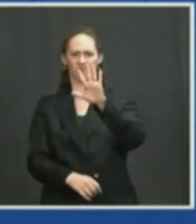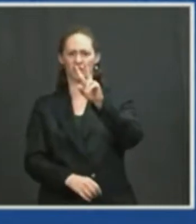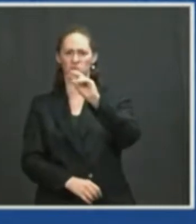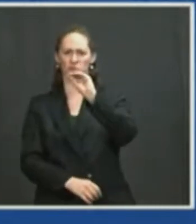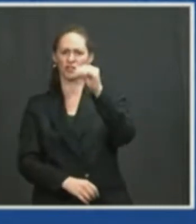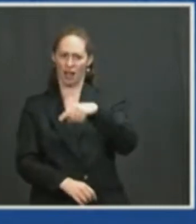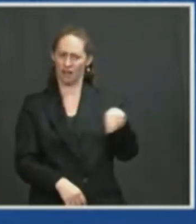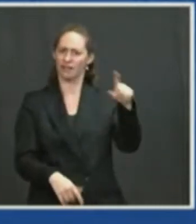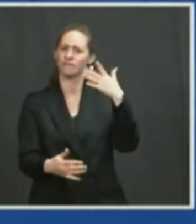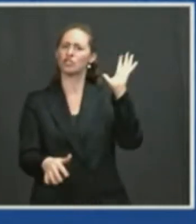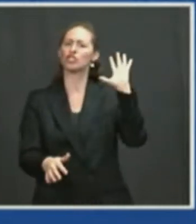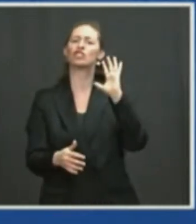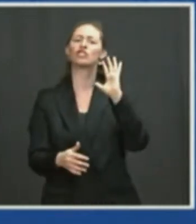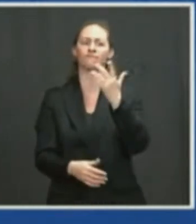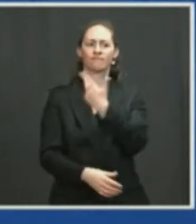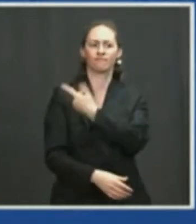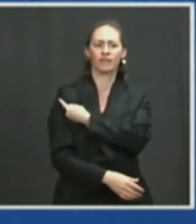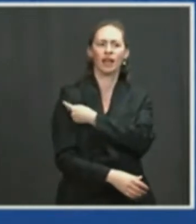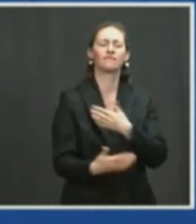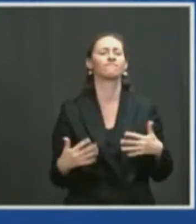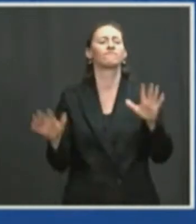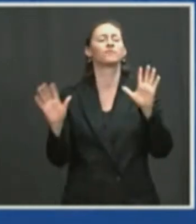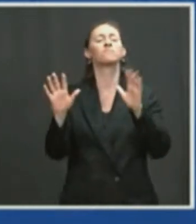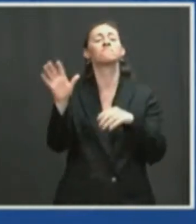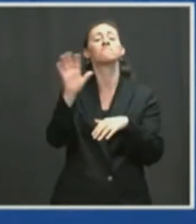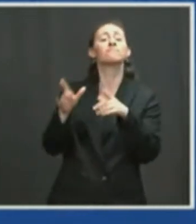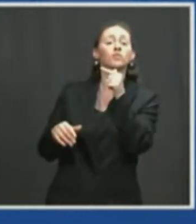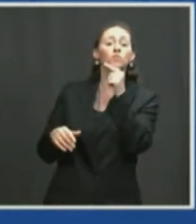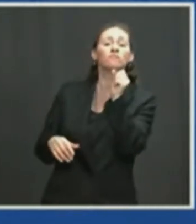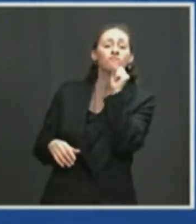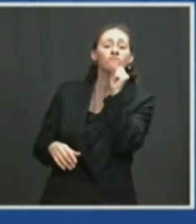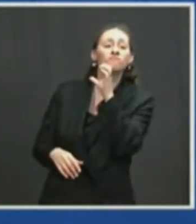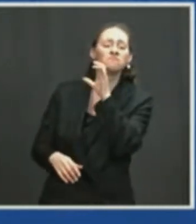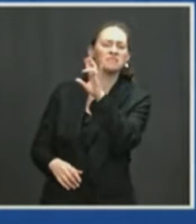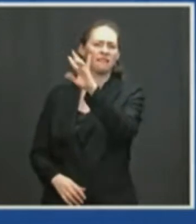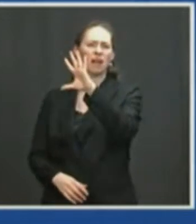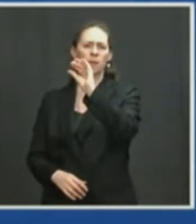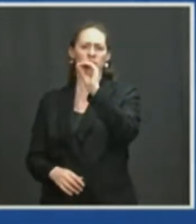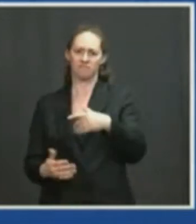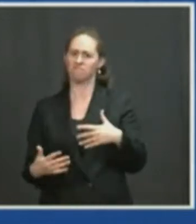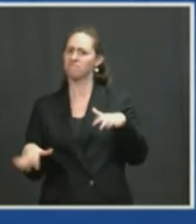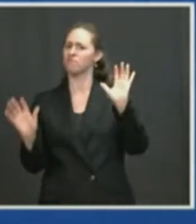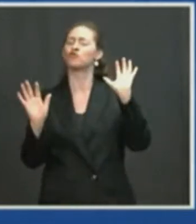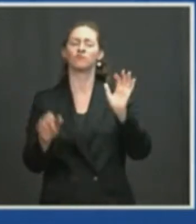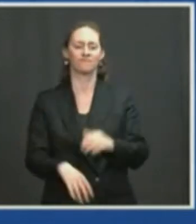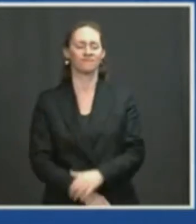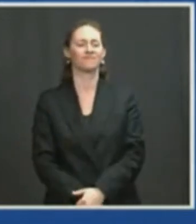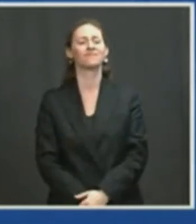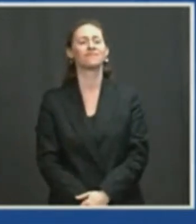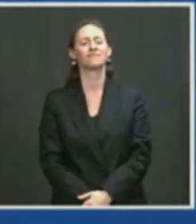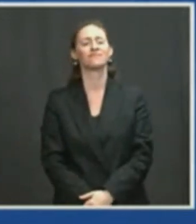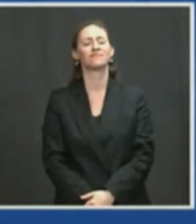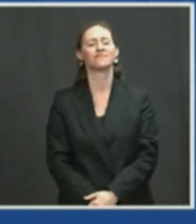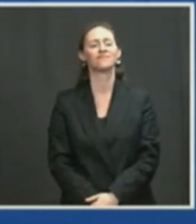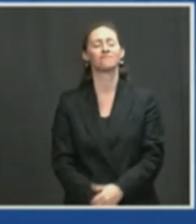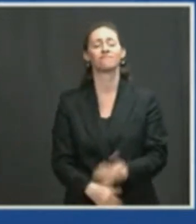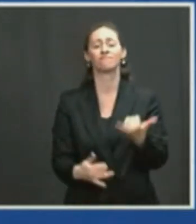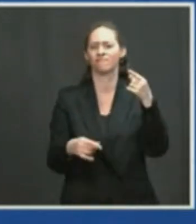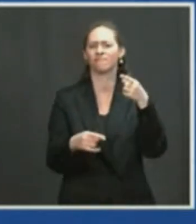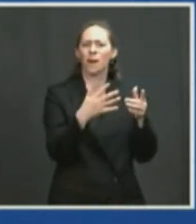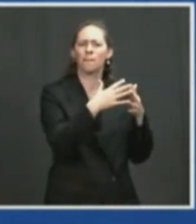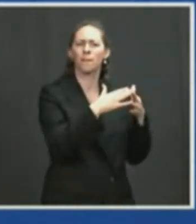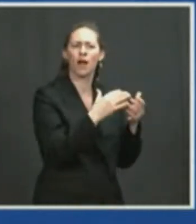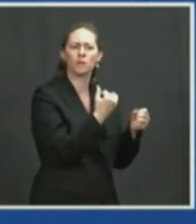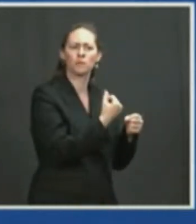of our seniors are fully vaccinated. And the American Rescue Plan delivered economic benefits directly to the